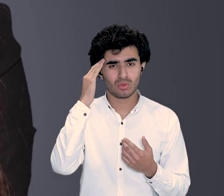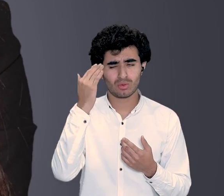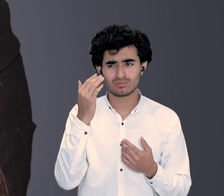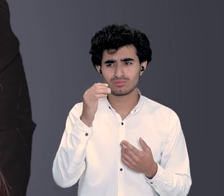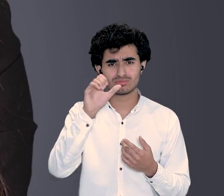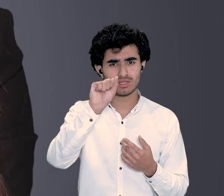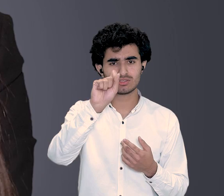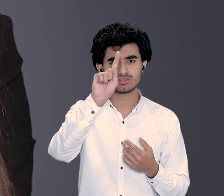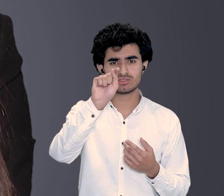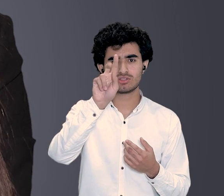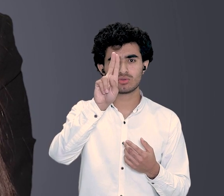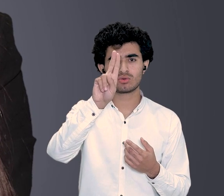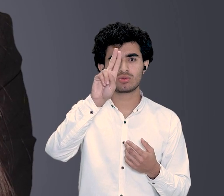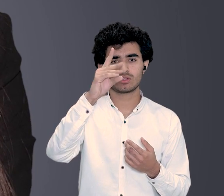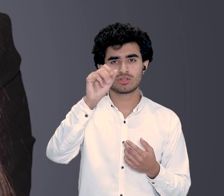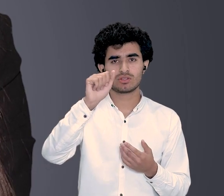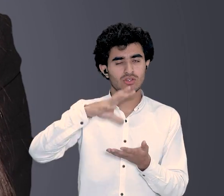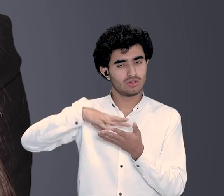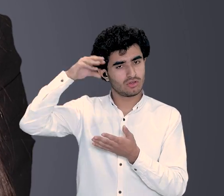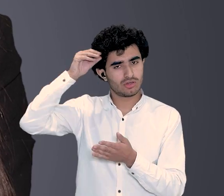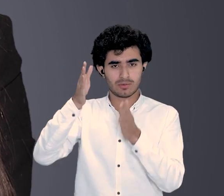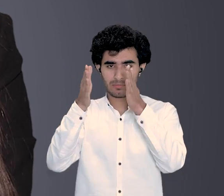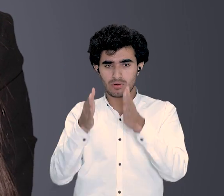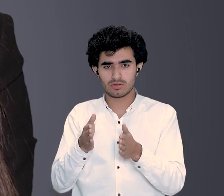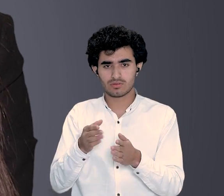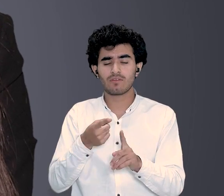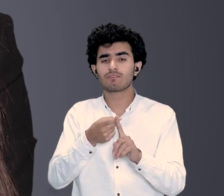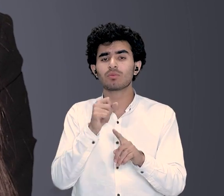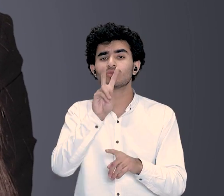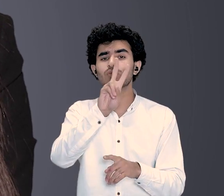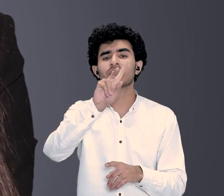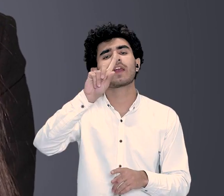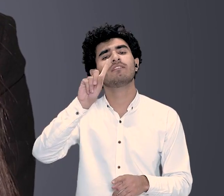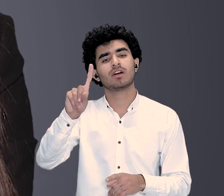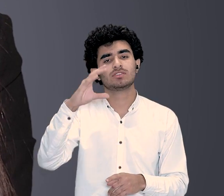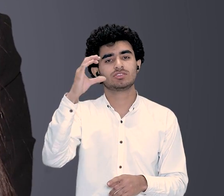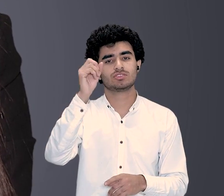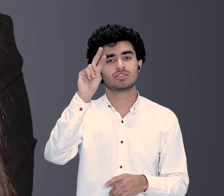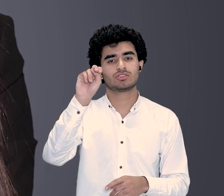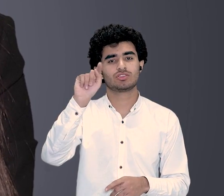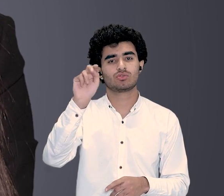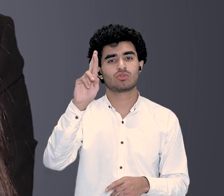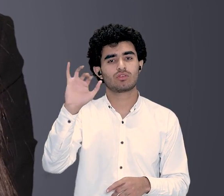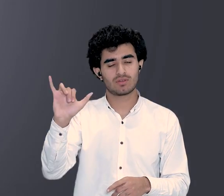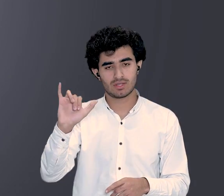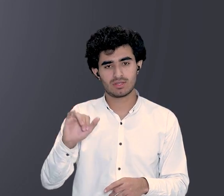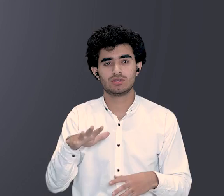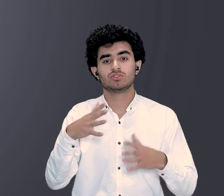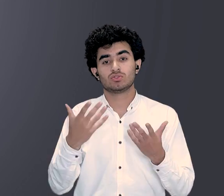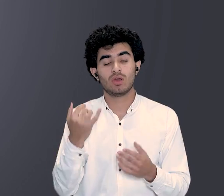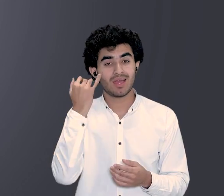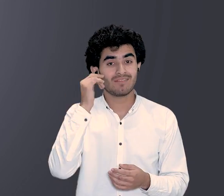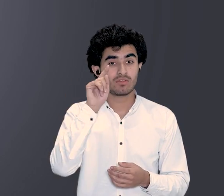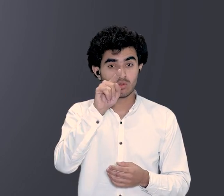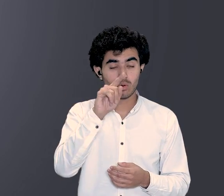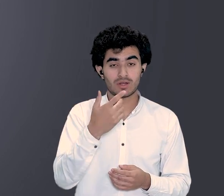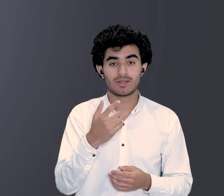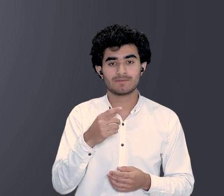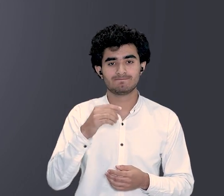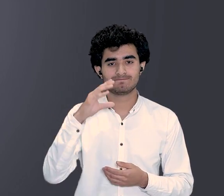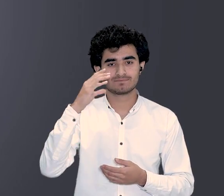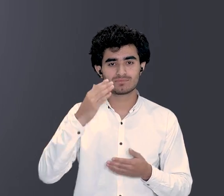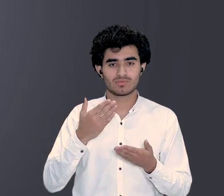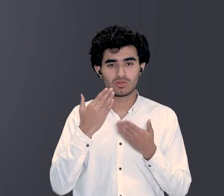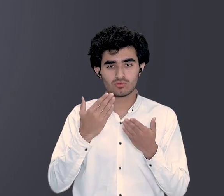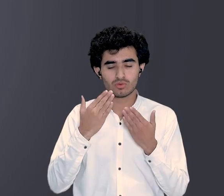to do some kind of intervention in our schools today before an entire generation misses out. So if you're a student,